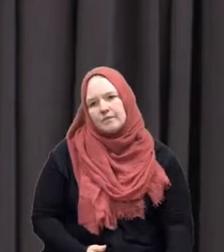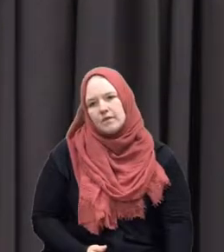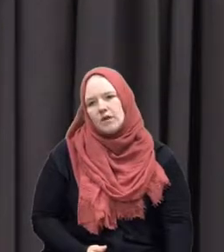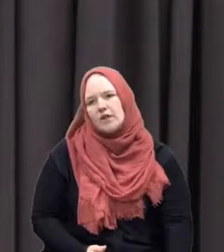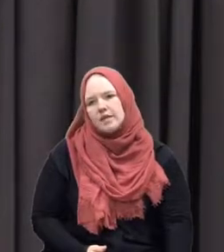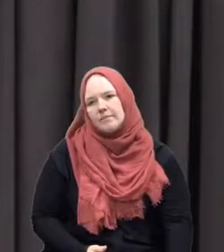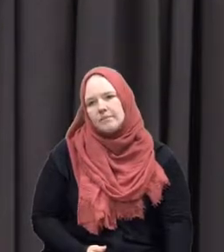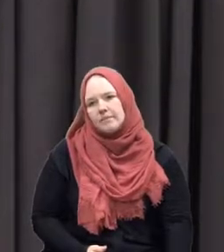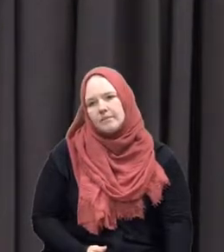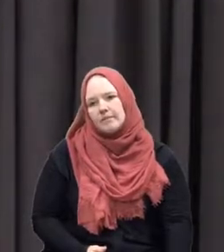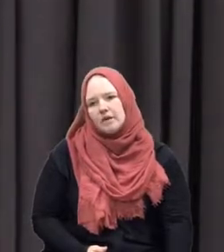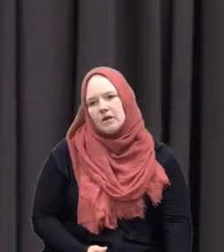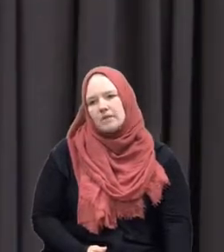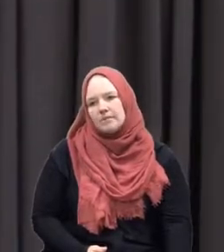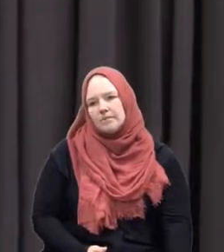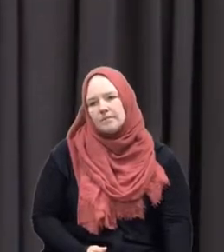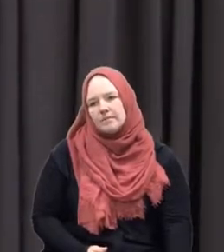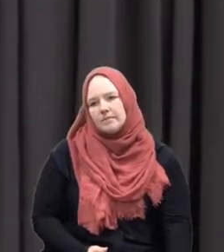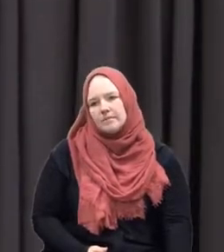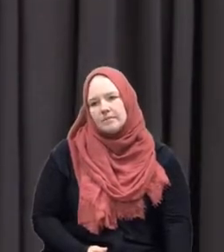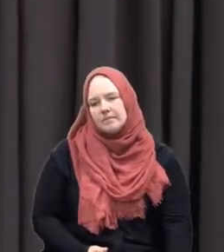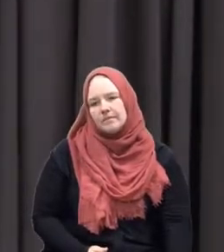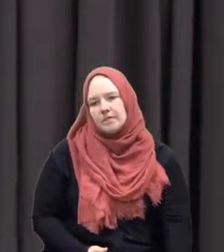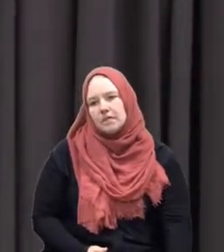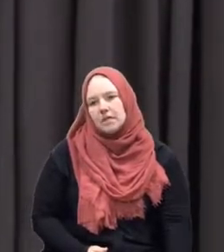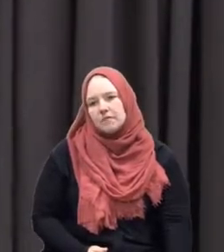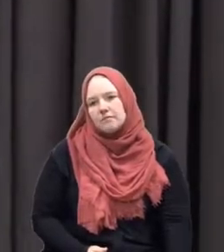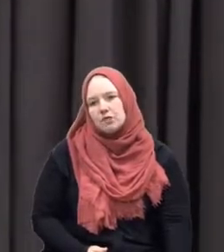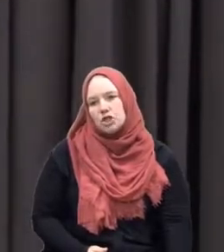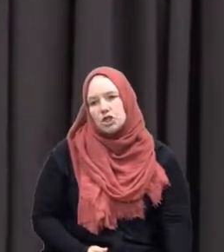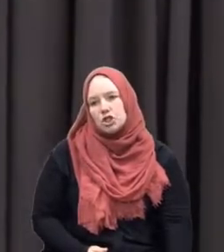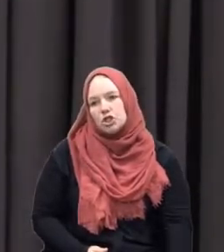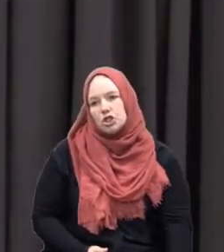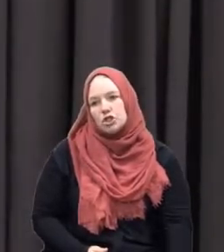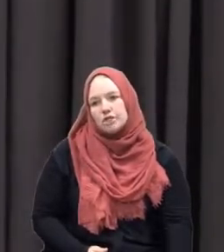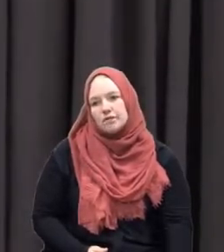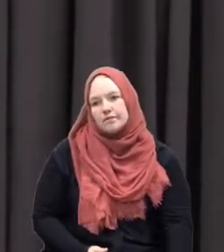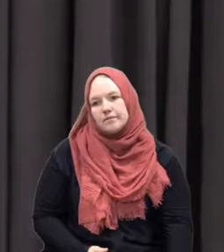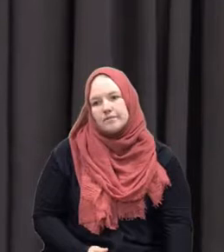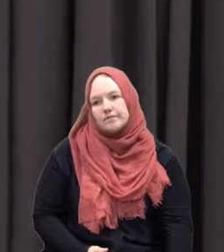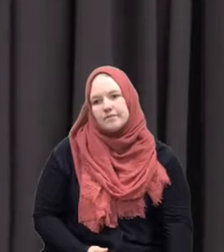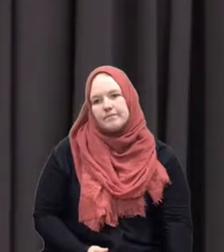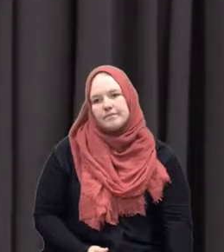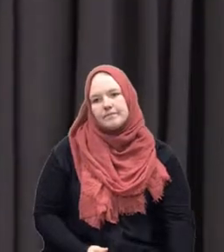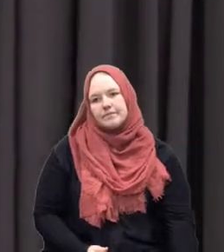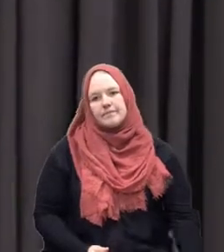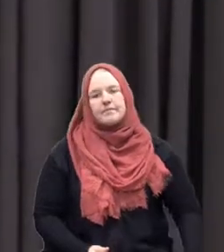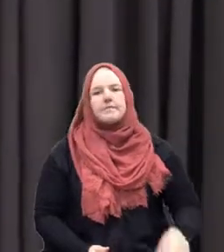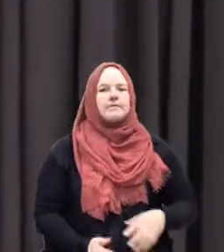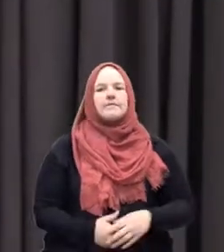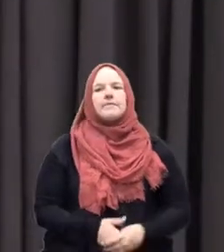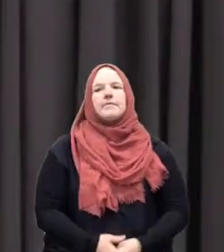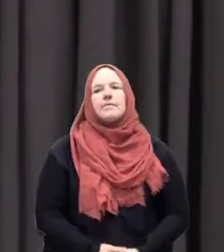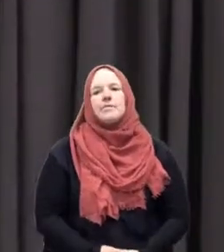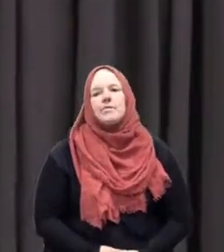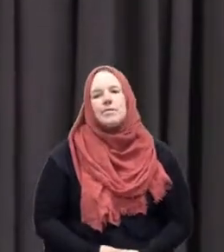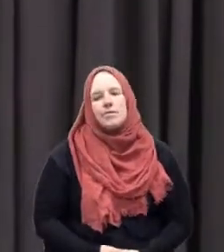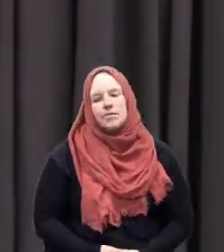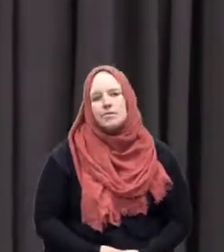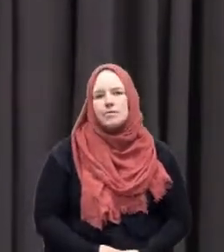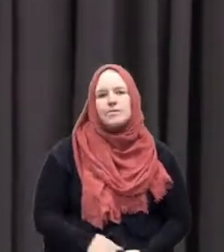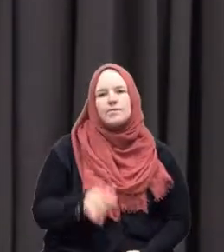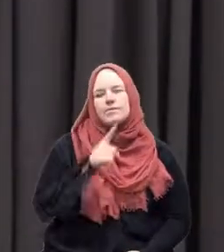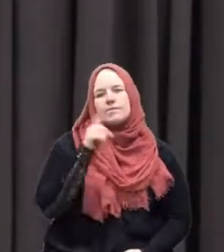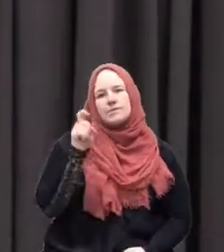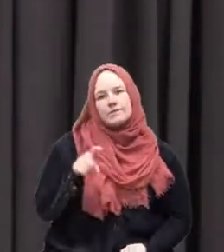of tanks, the Battle of 1973, it was a battle between Egypt and Syria